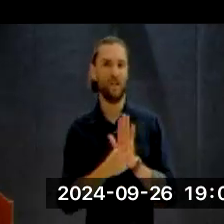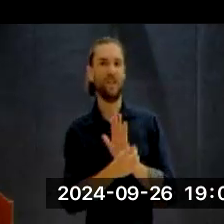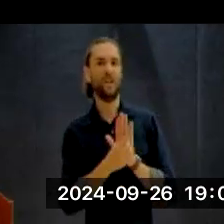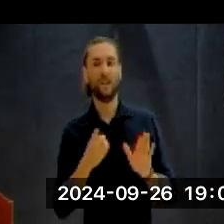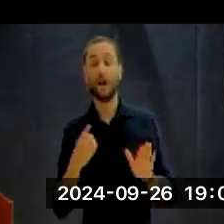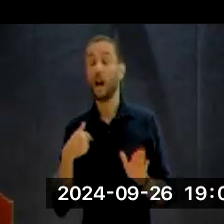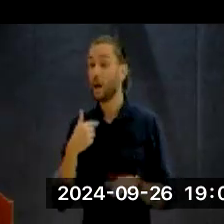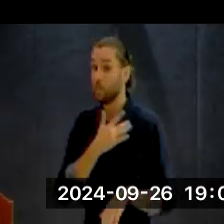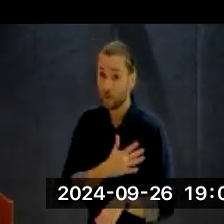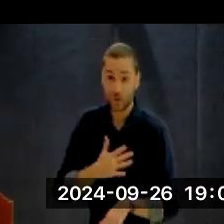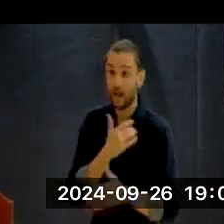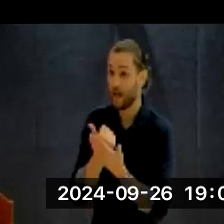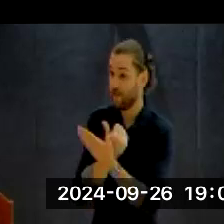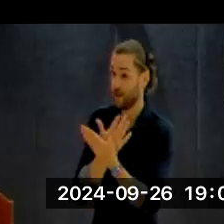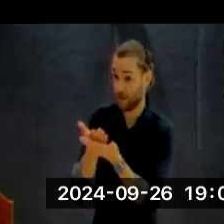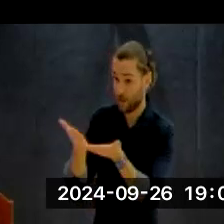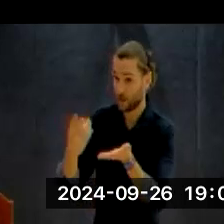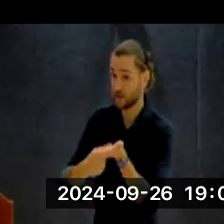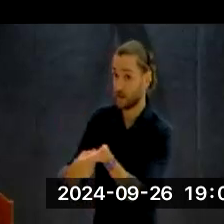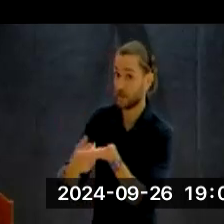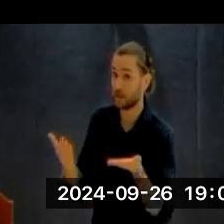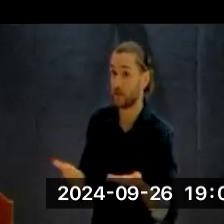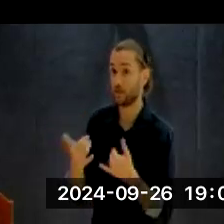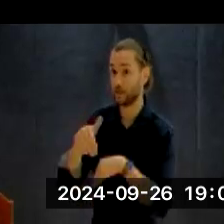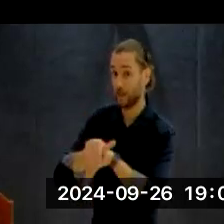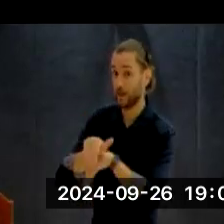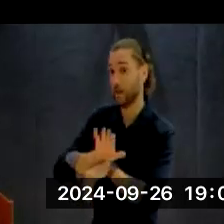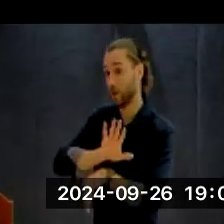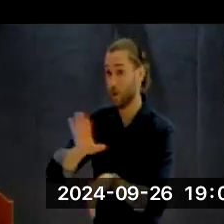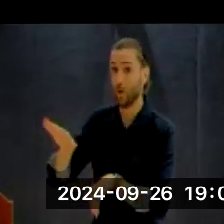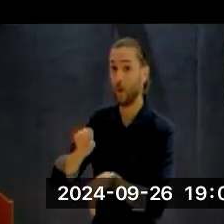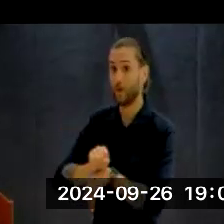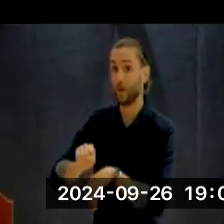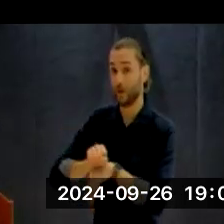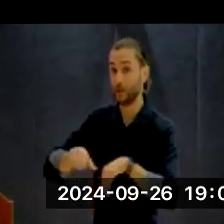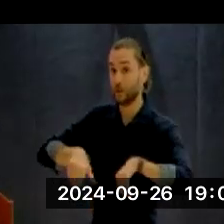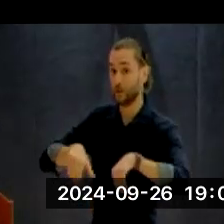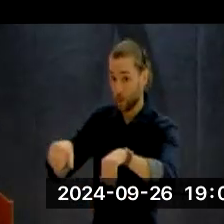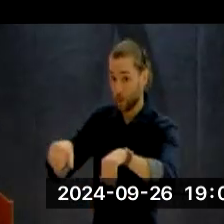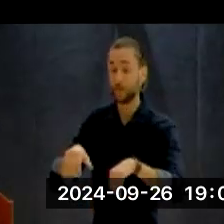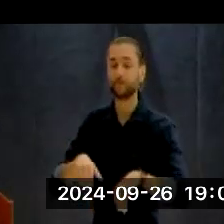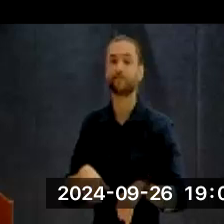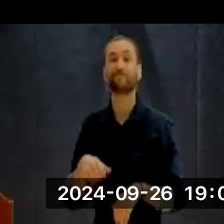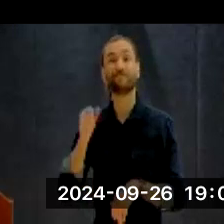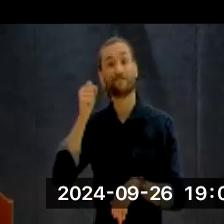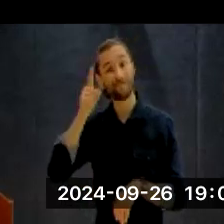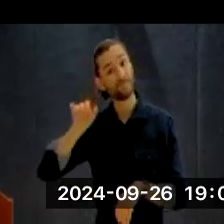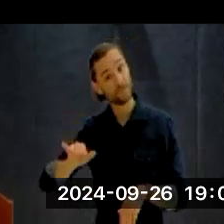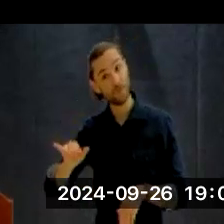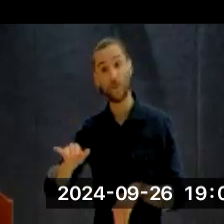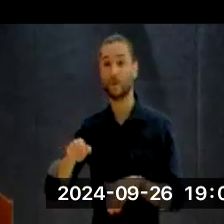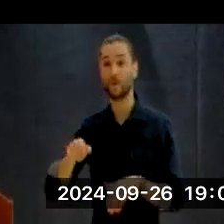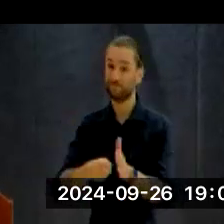that you guys are discussing here this evening and all of the work that you're doing. In addition to, we need extensive